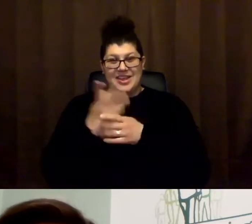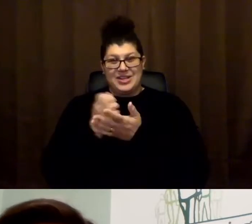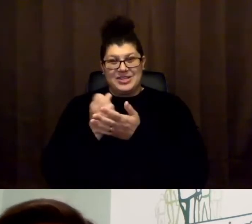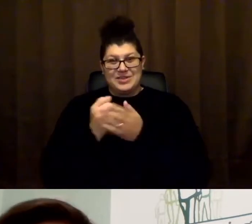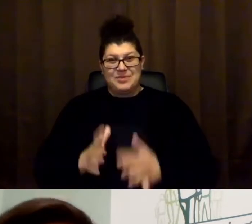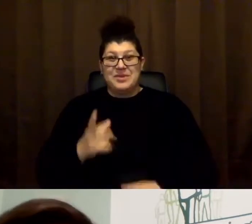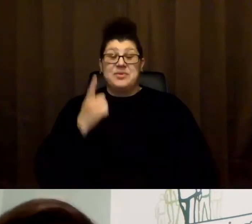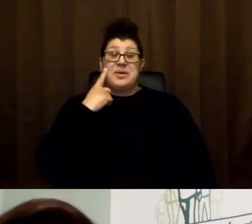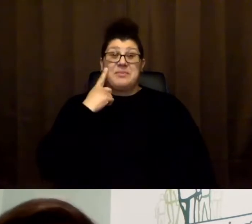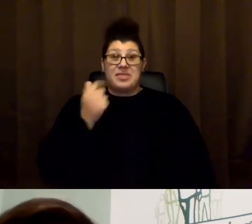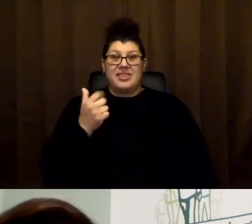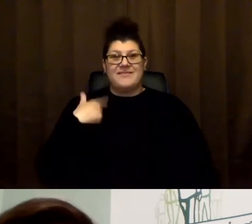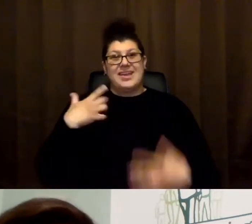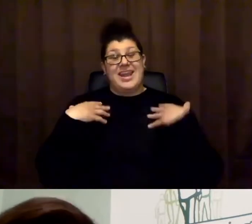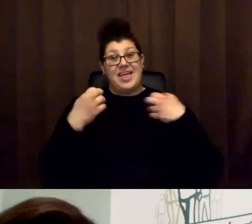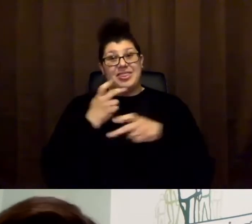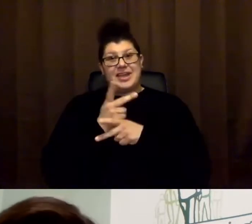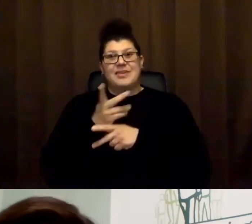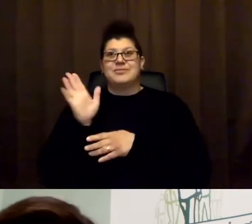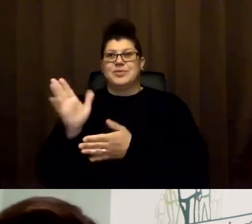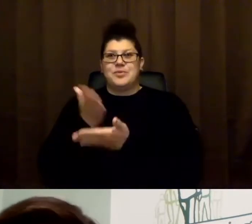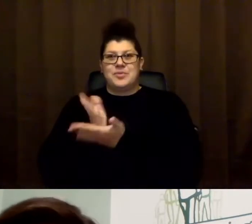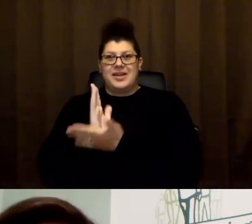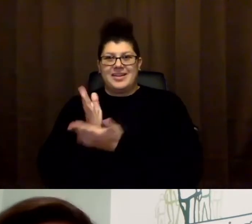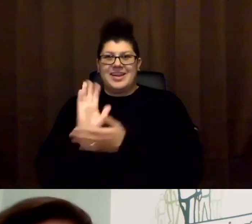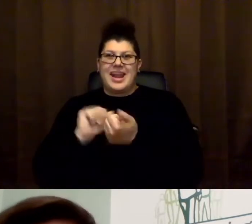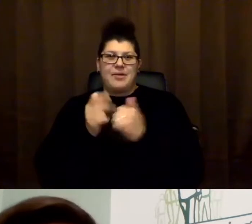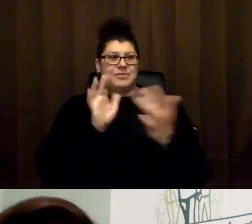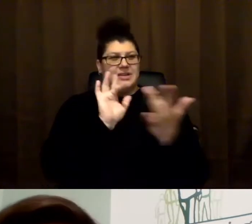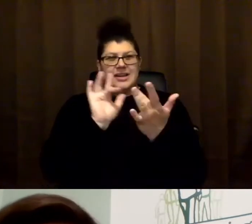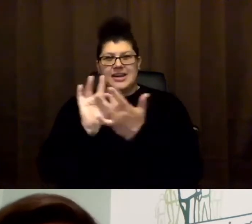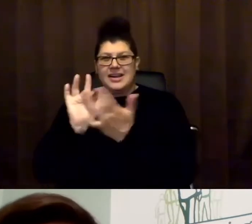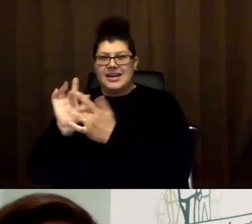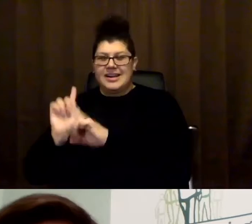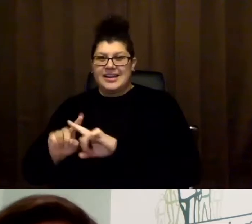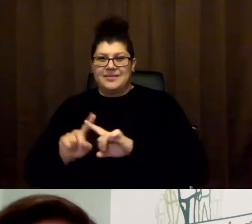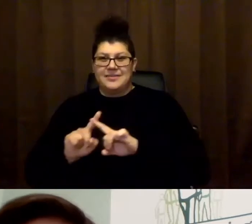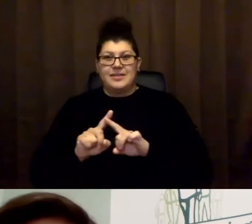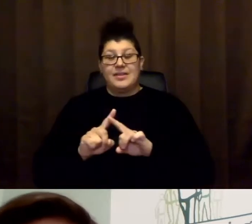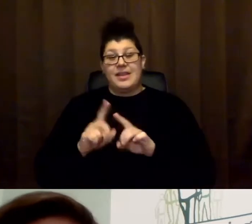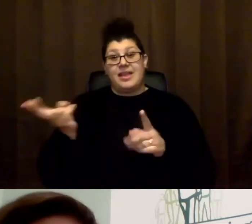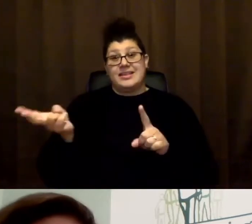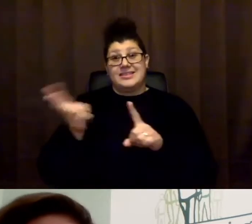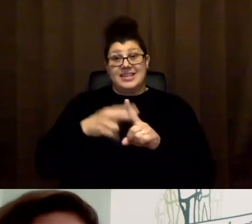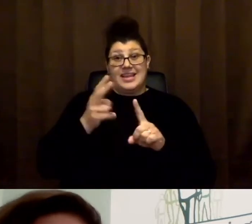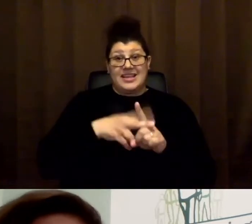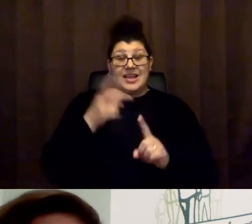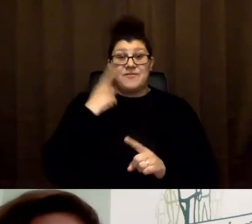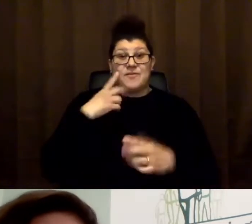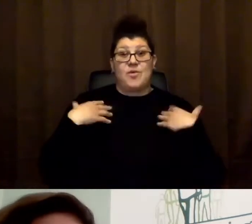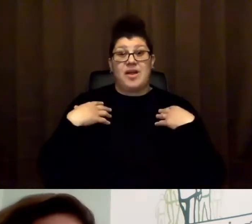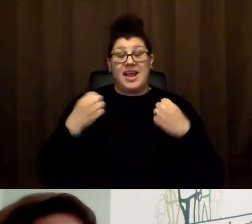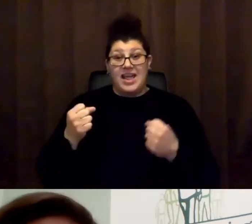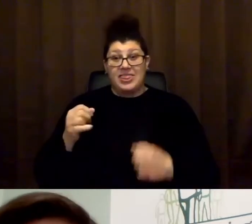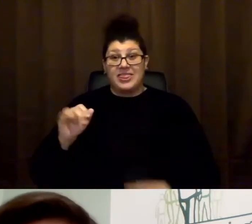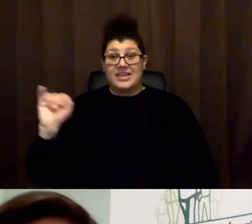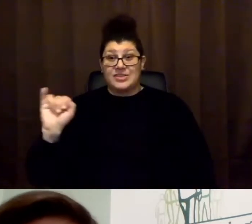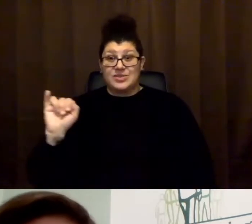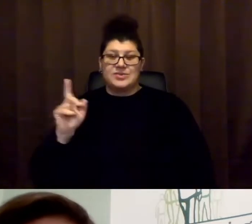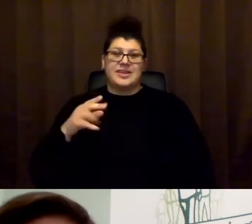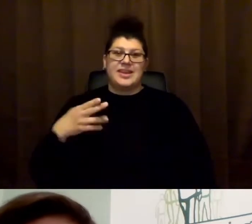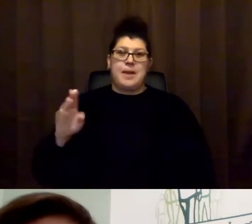help people connect to healthcare in several different ways, mostly by signing people up for health insurance like Medicaid, the health